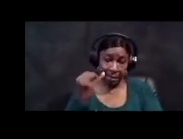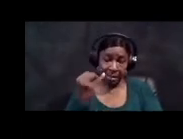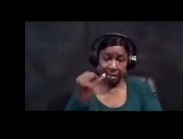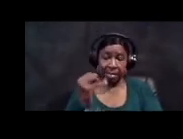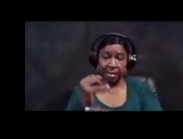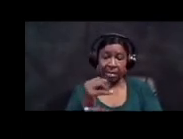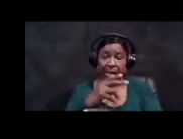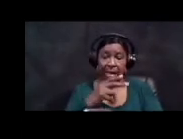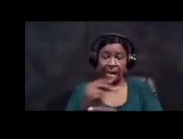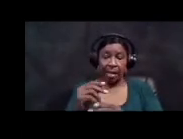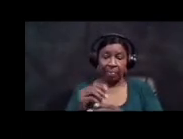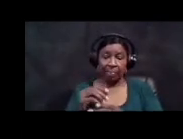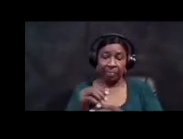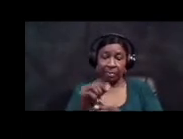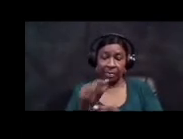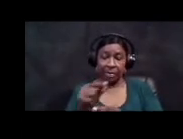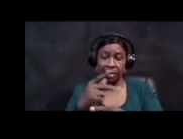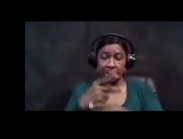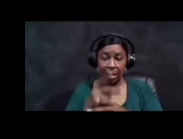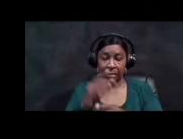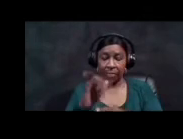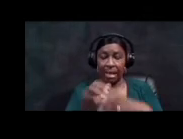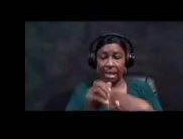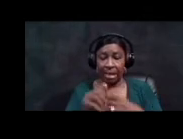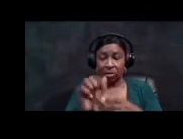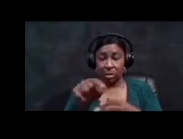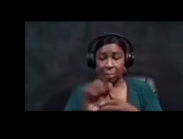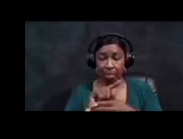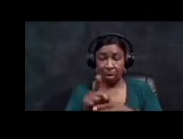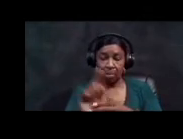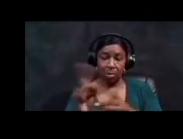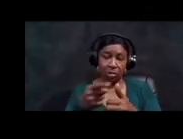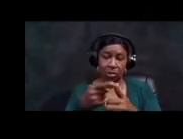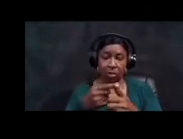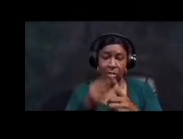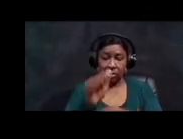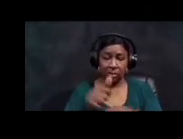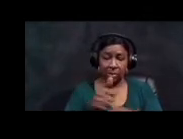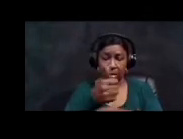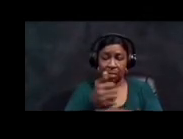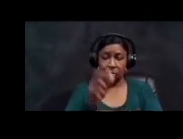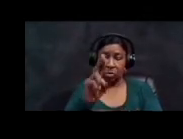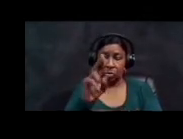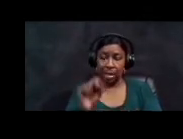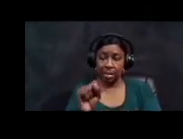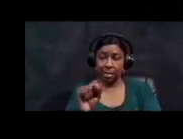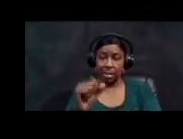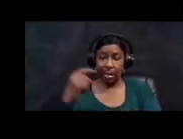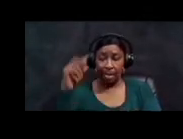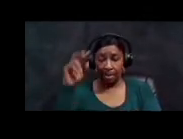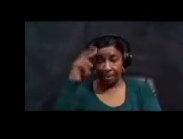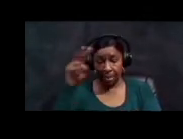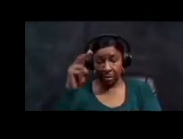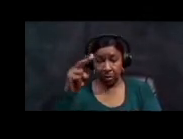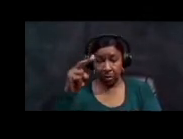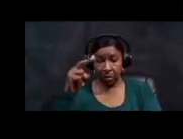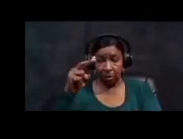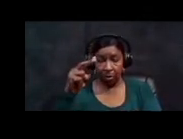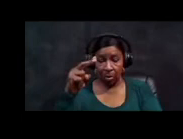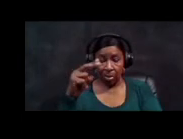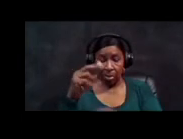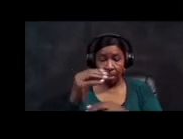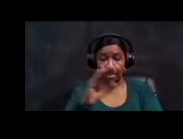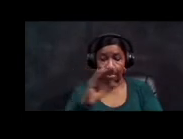of at least two imperial moments. The first, the establishment of the US-Mexico boundary through war and